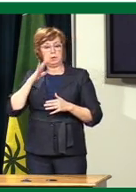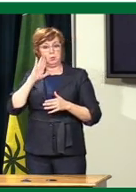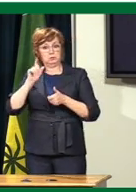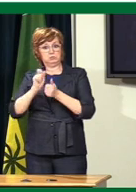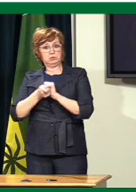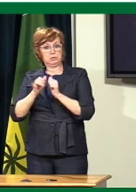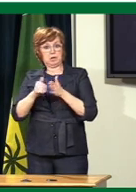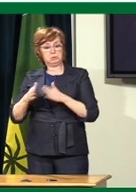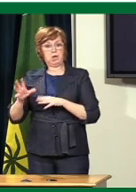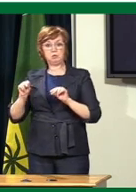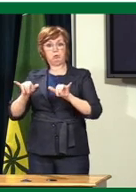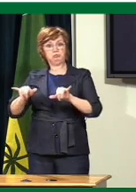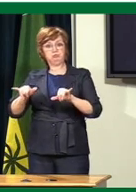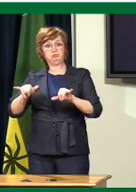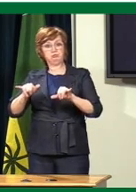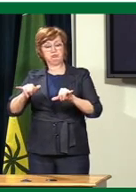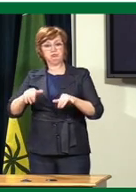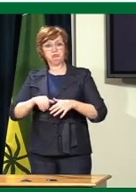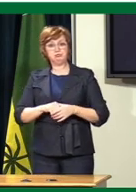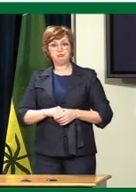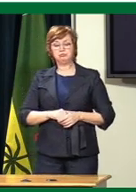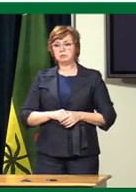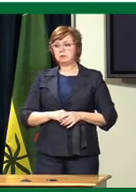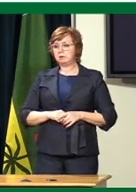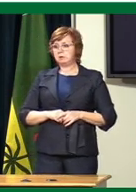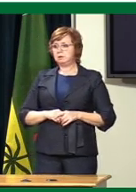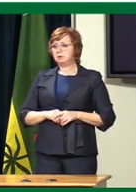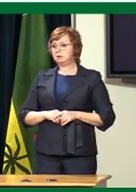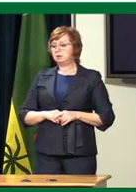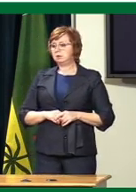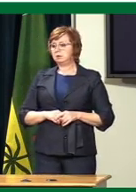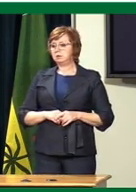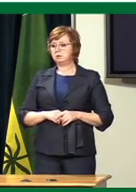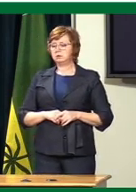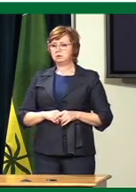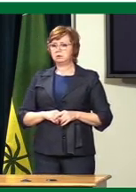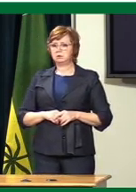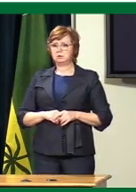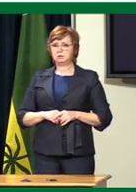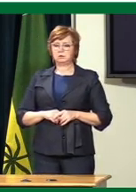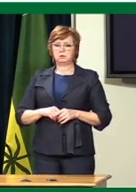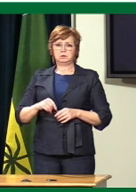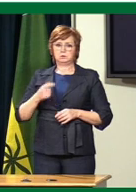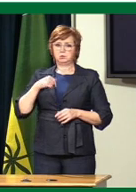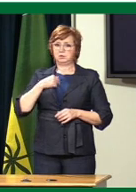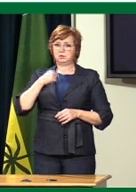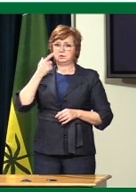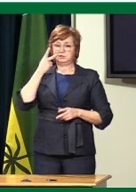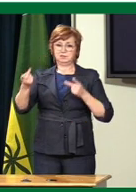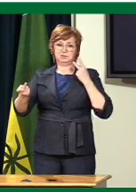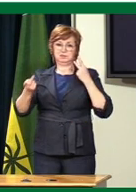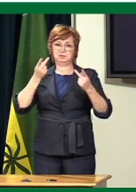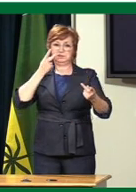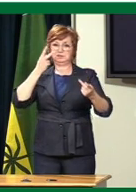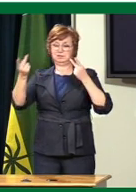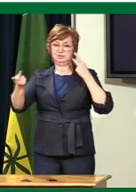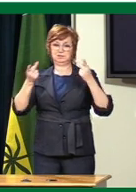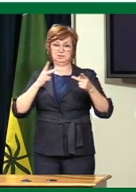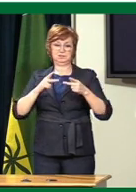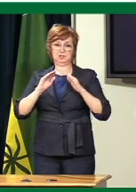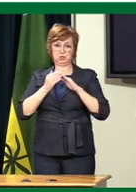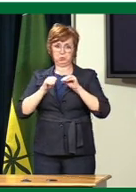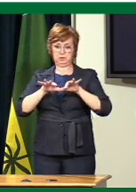it's related to when we see this large-scale community spread, that asymptomatic testing starts to see more cases coming